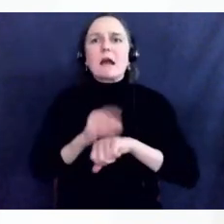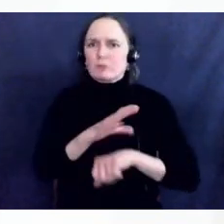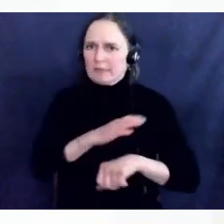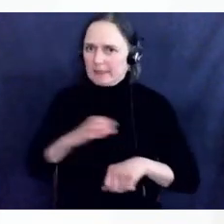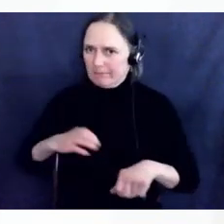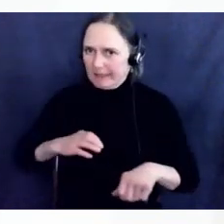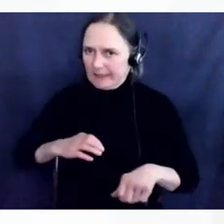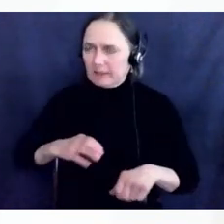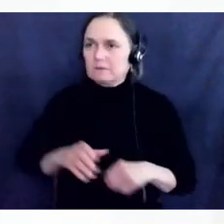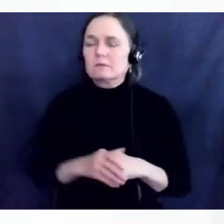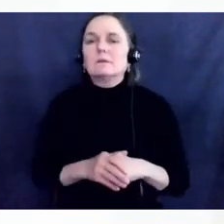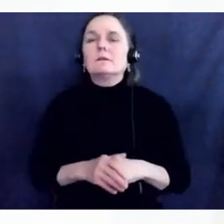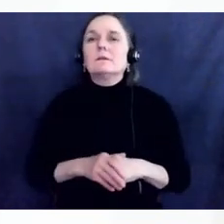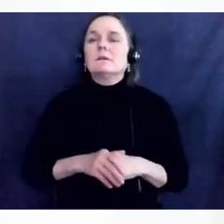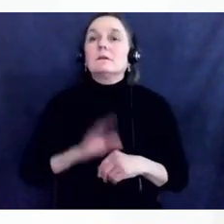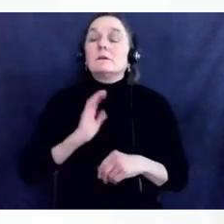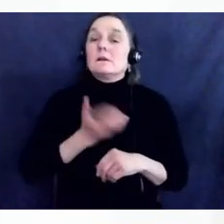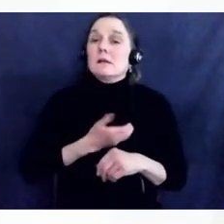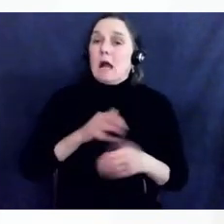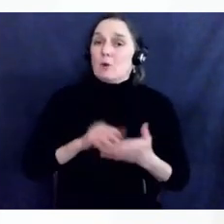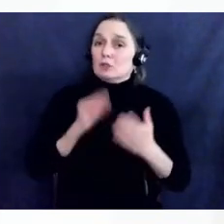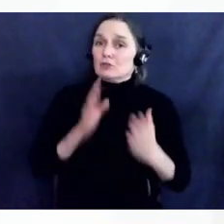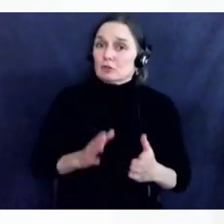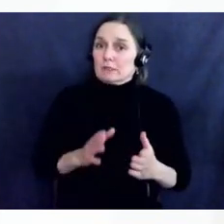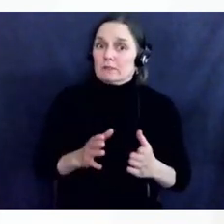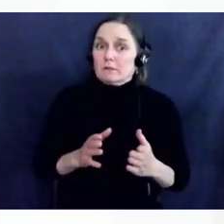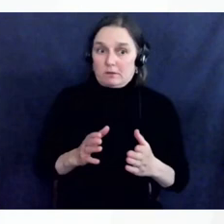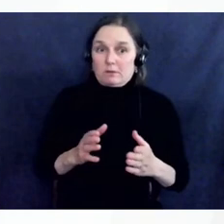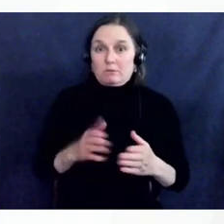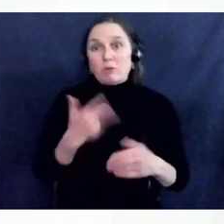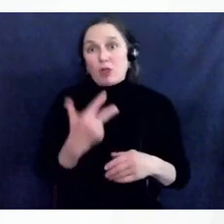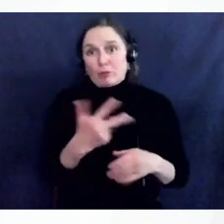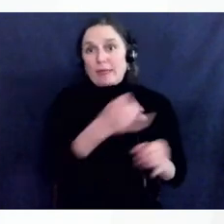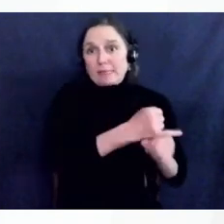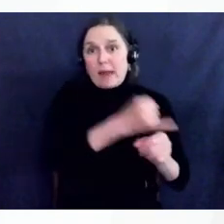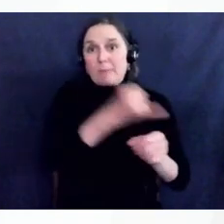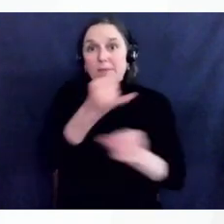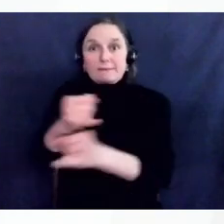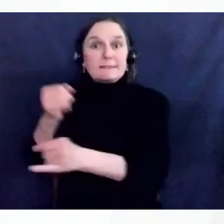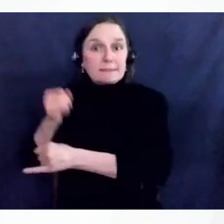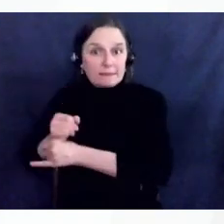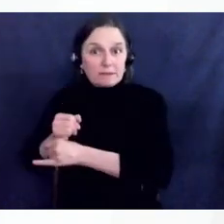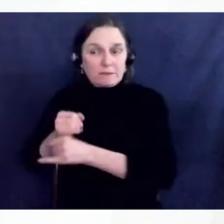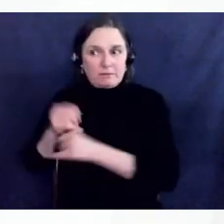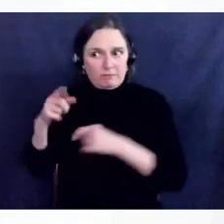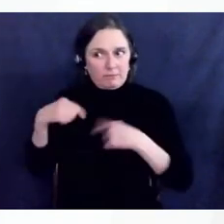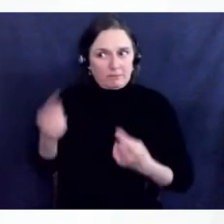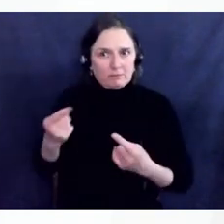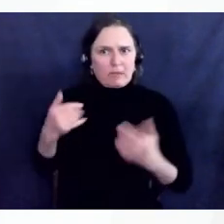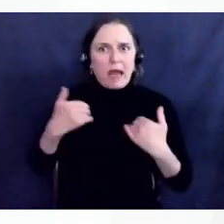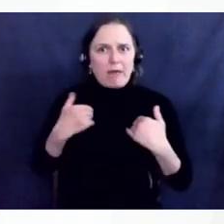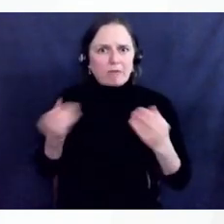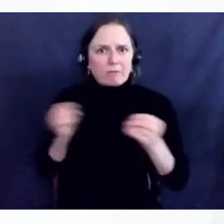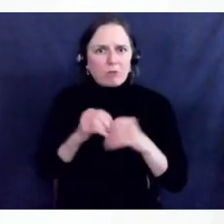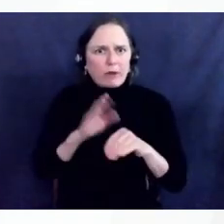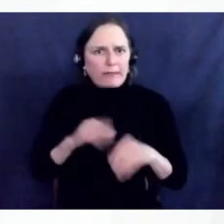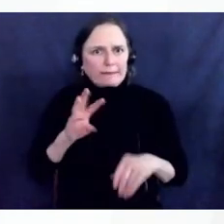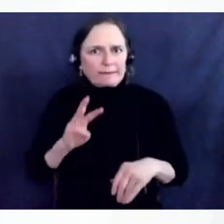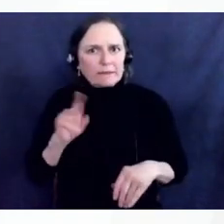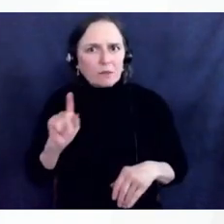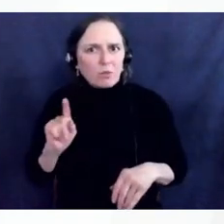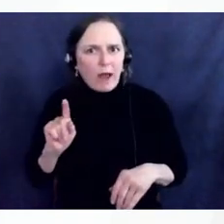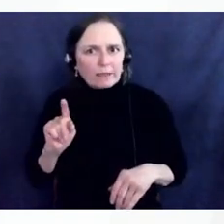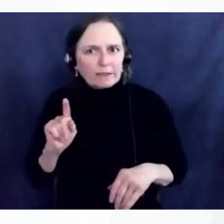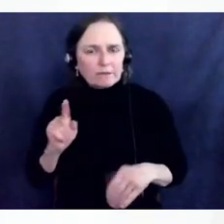requests for help across our three campuses since March a year ago. This compares to only